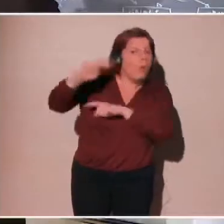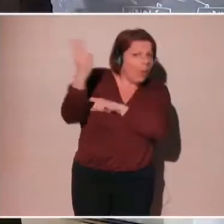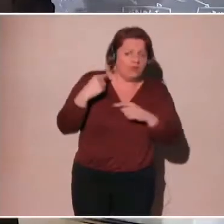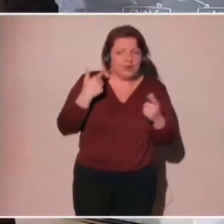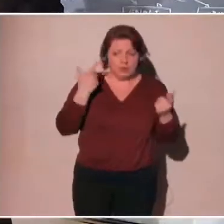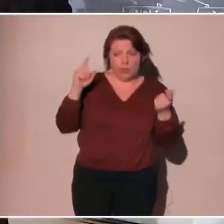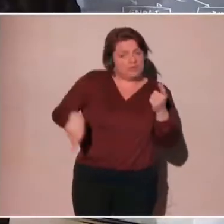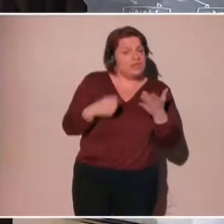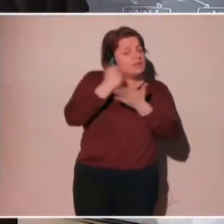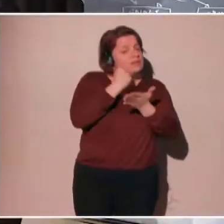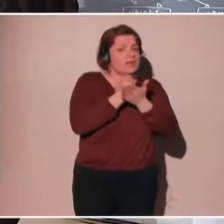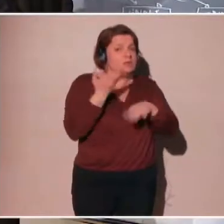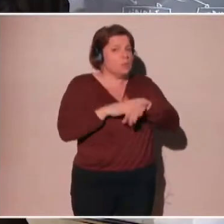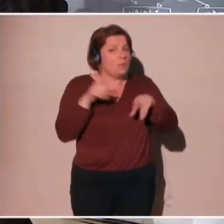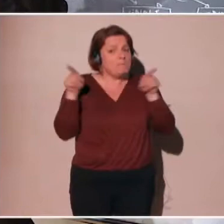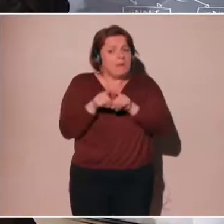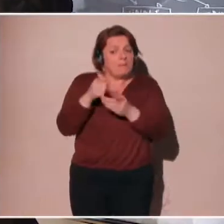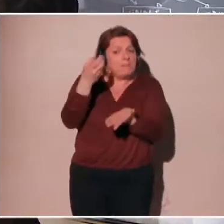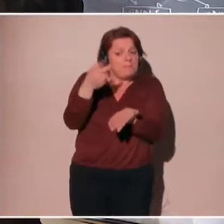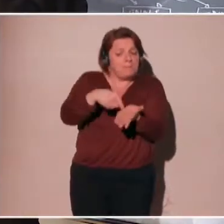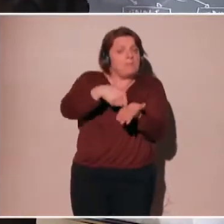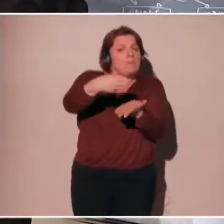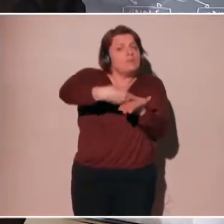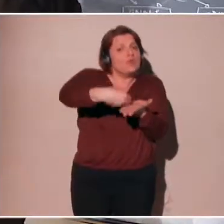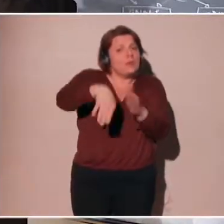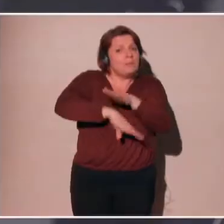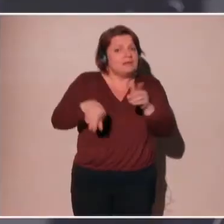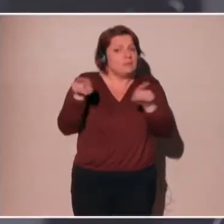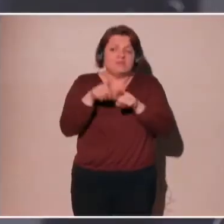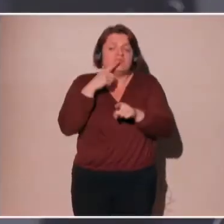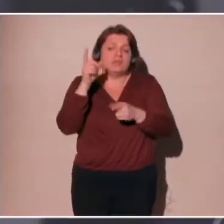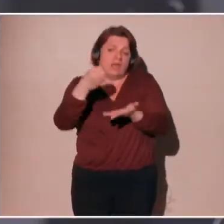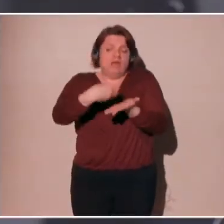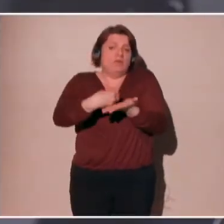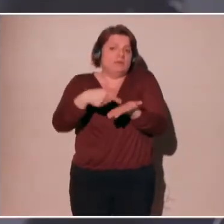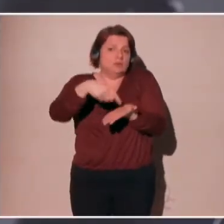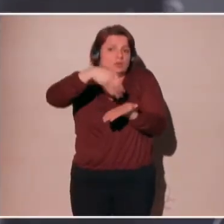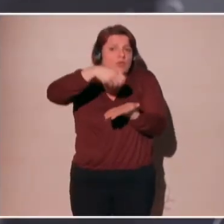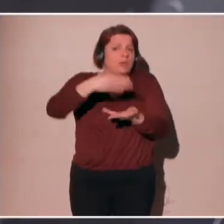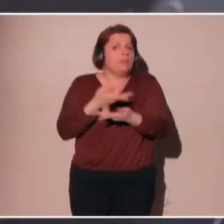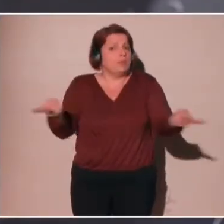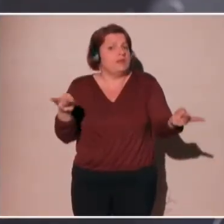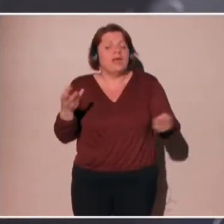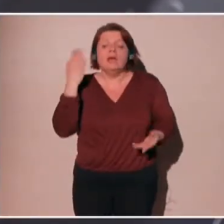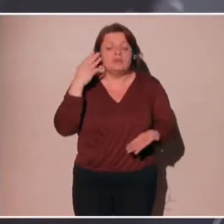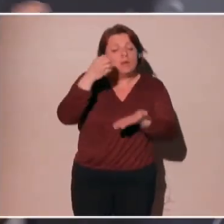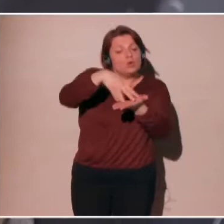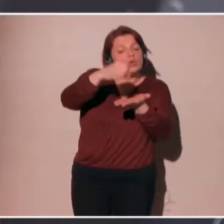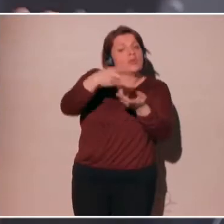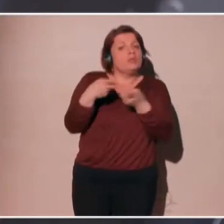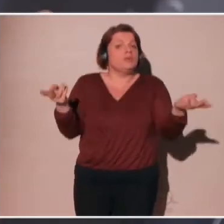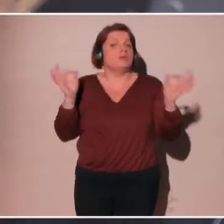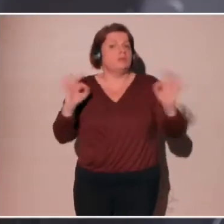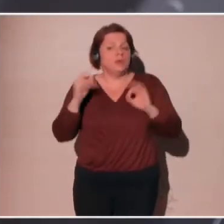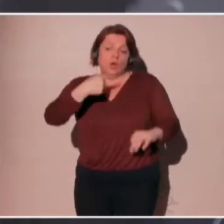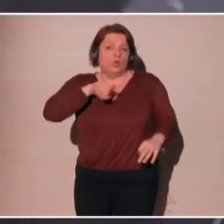other companies, we have to test them with the same data sets as them. So the only data sets that we share are public data